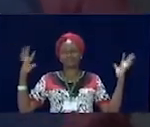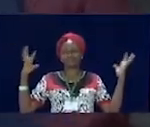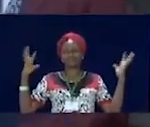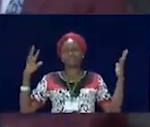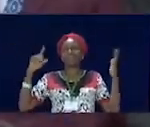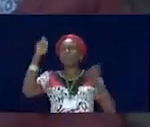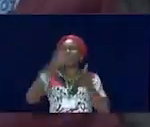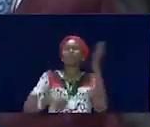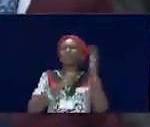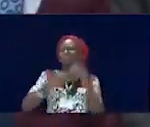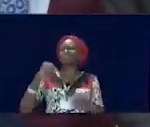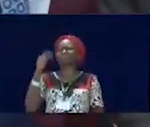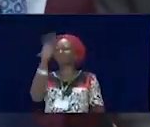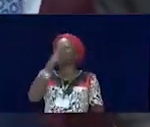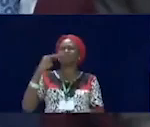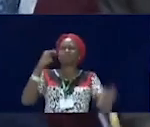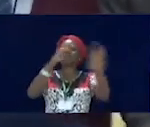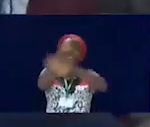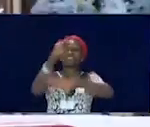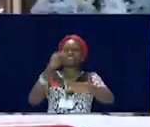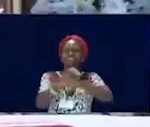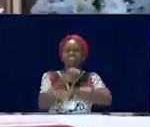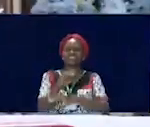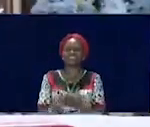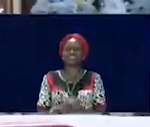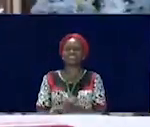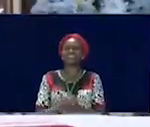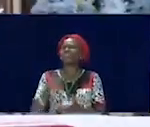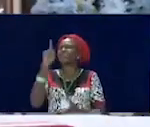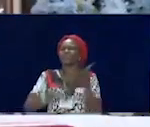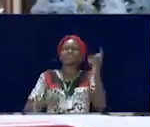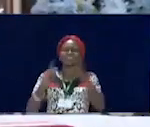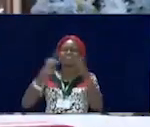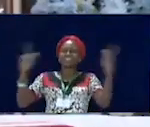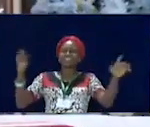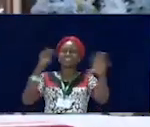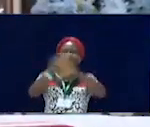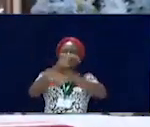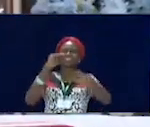What a message. What a message.